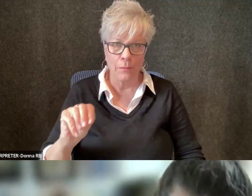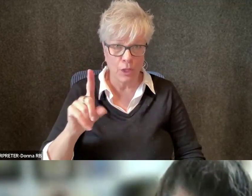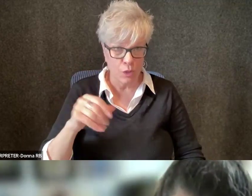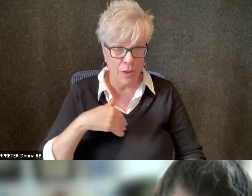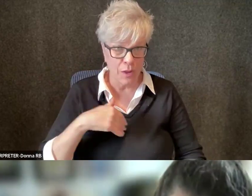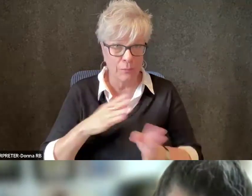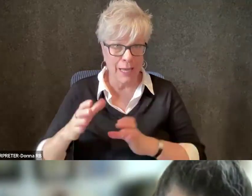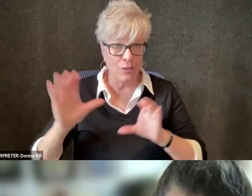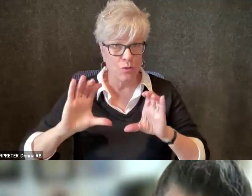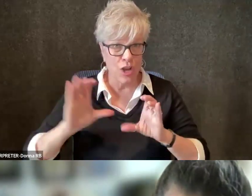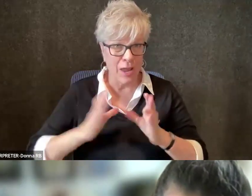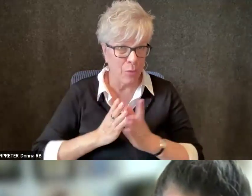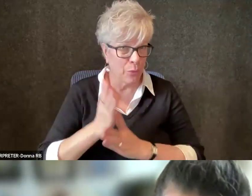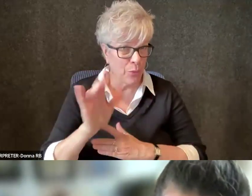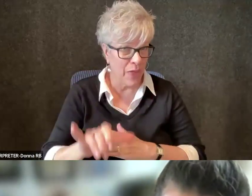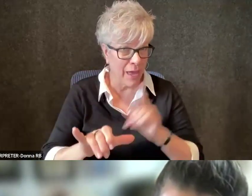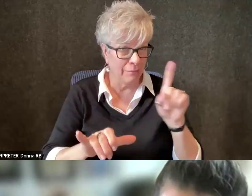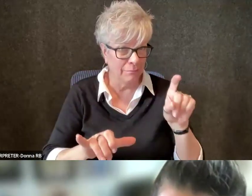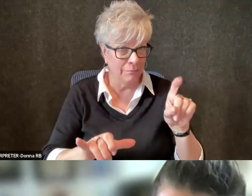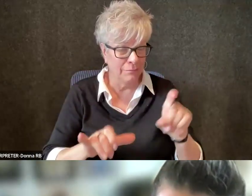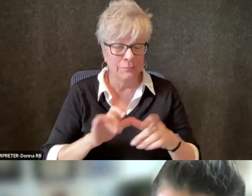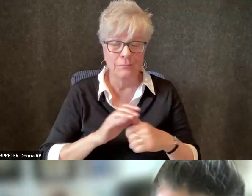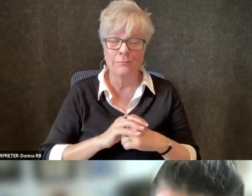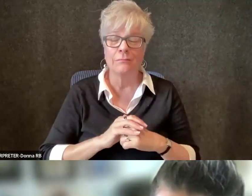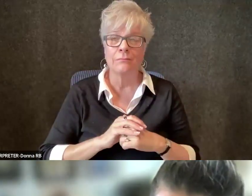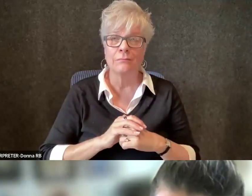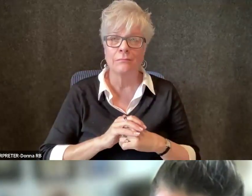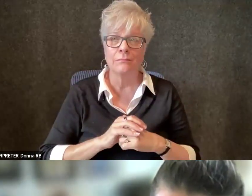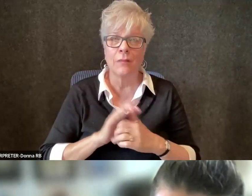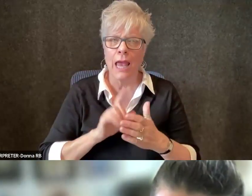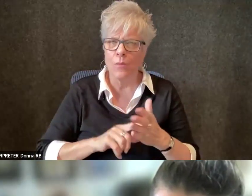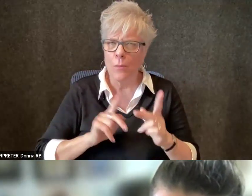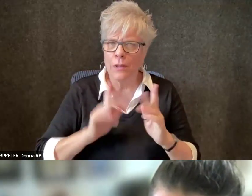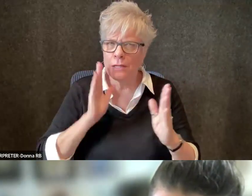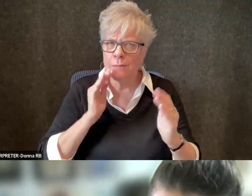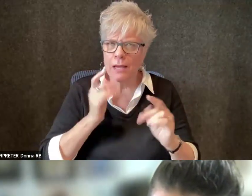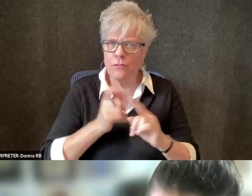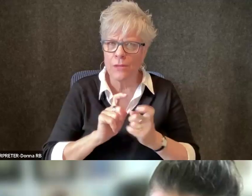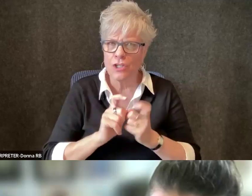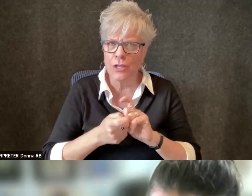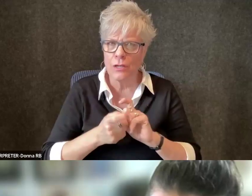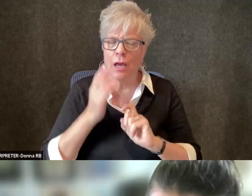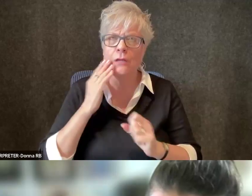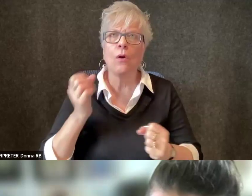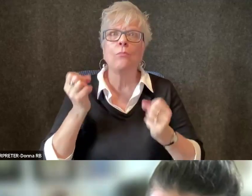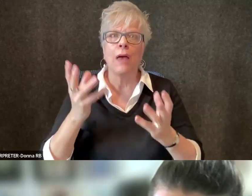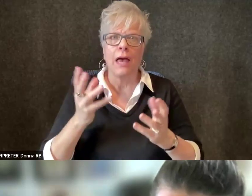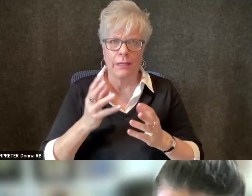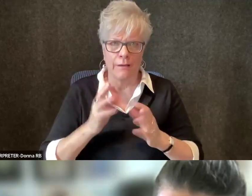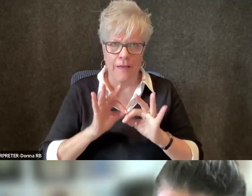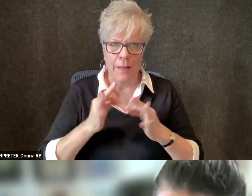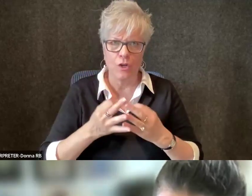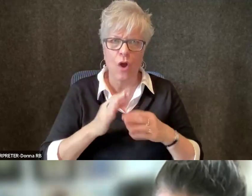kind of chat through that as well and what people can kind of anticipate with changes? I know a lot of families on waivers or on wait